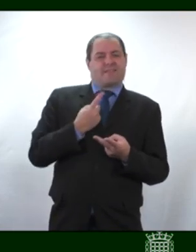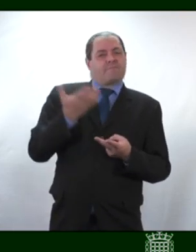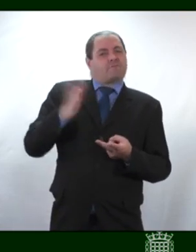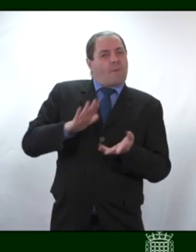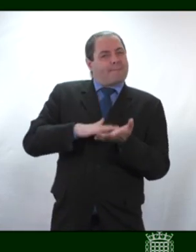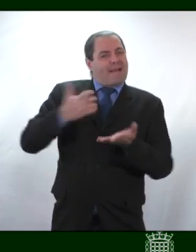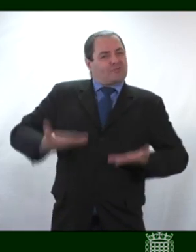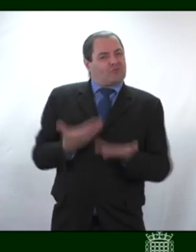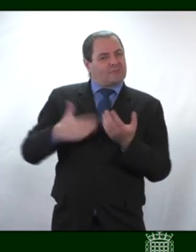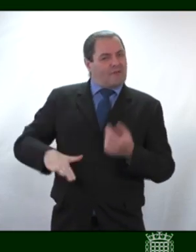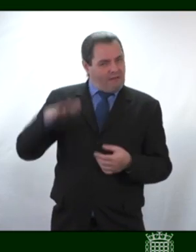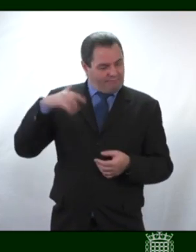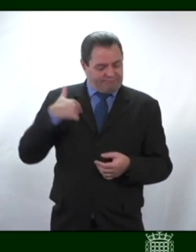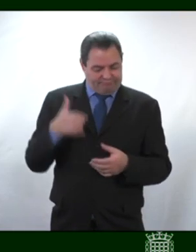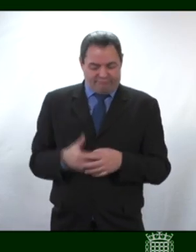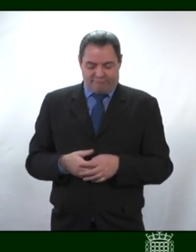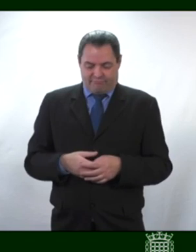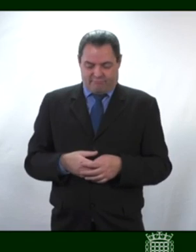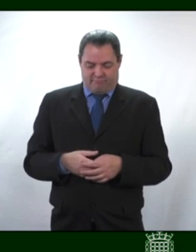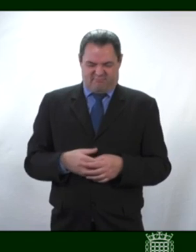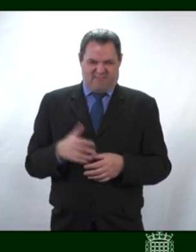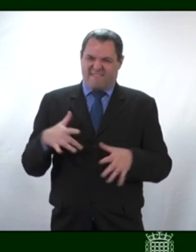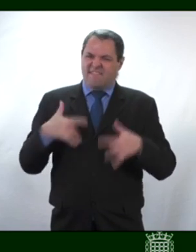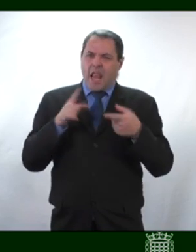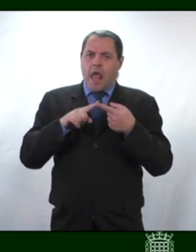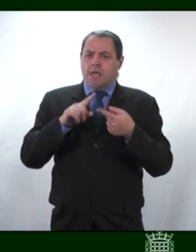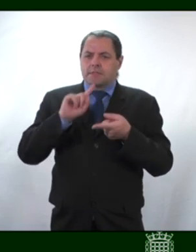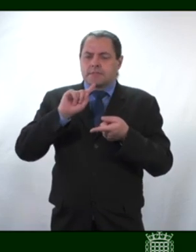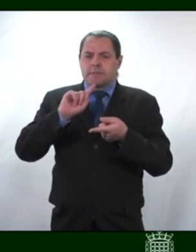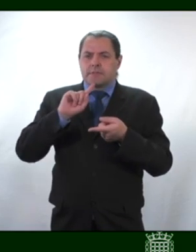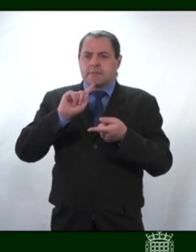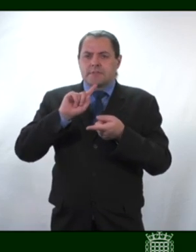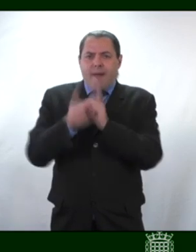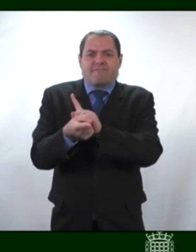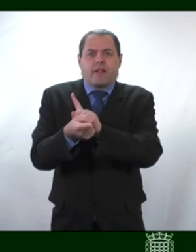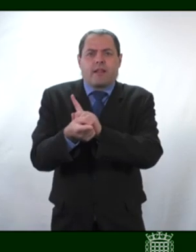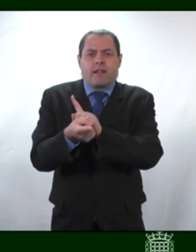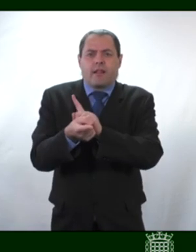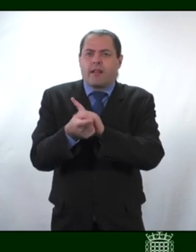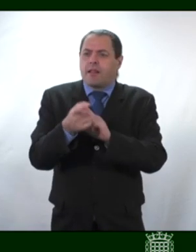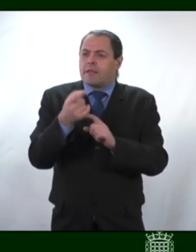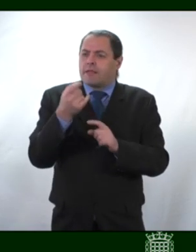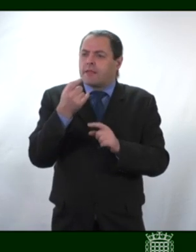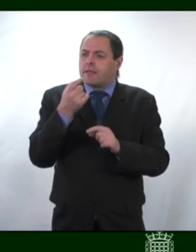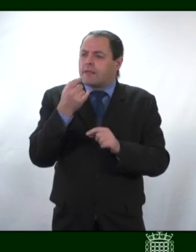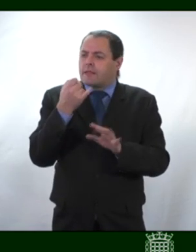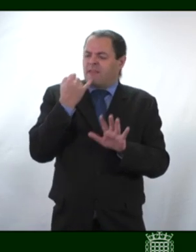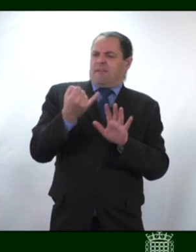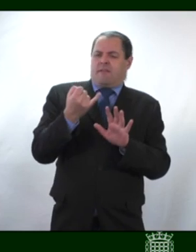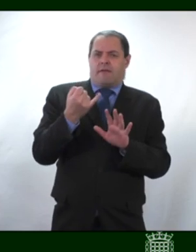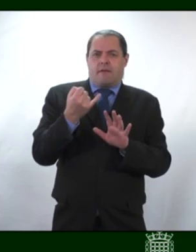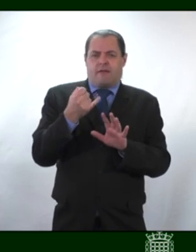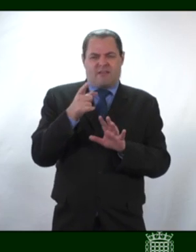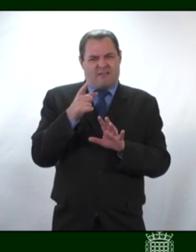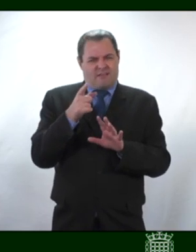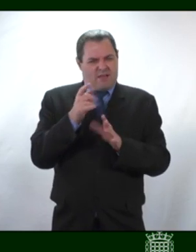birth, then I find the spitefulness from the Prime Minister disgraceful. Do the